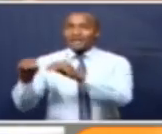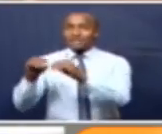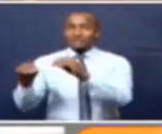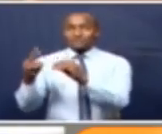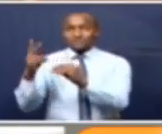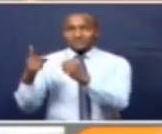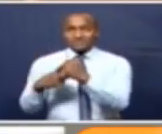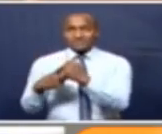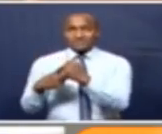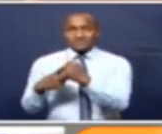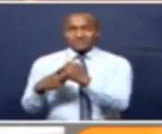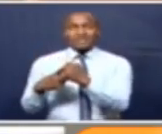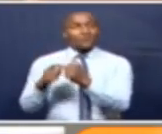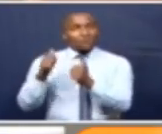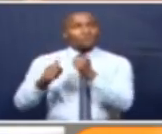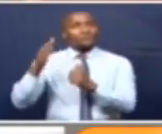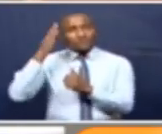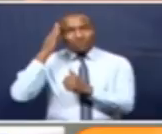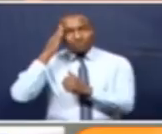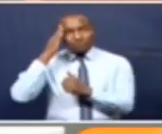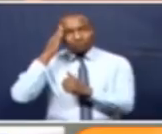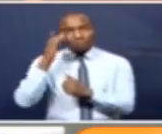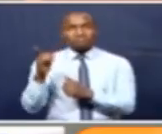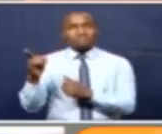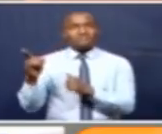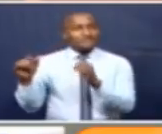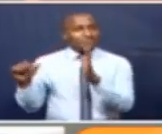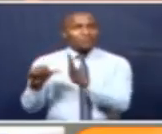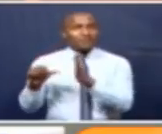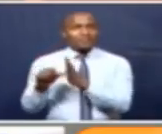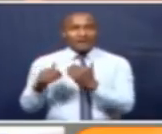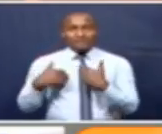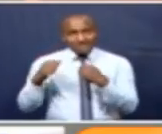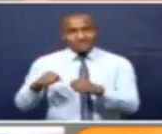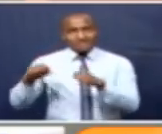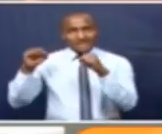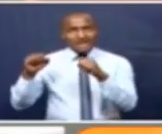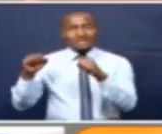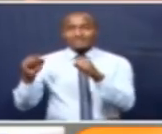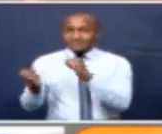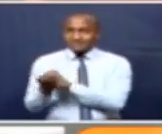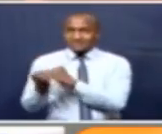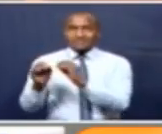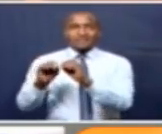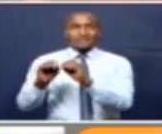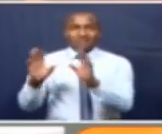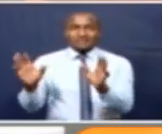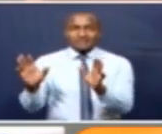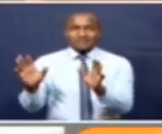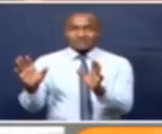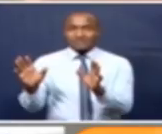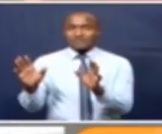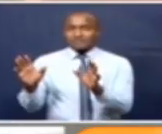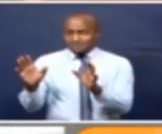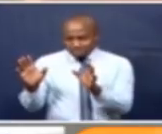October that we already know is having issues. And the chairman himself fell short of saying that, but by describing all the things